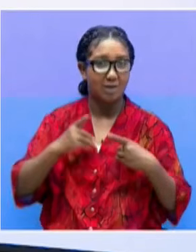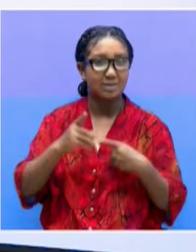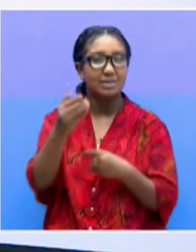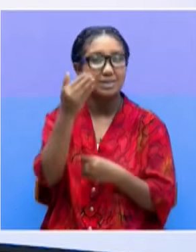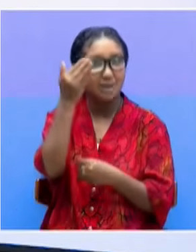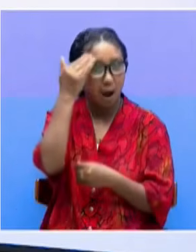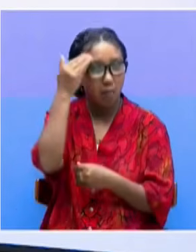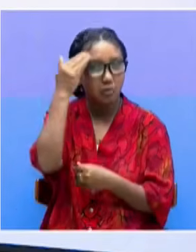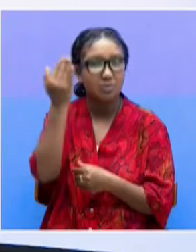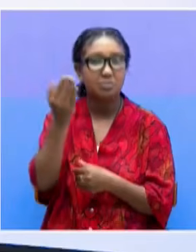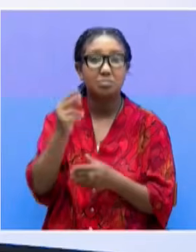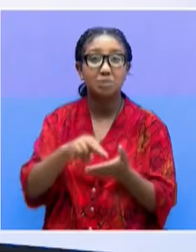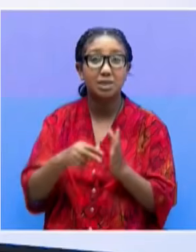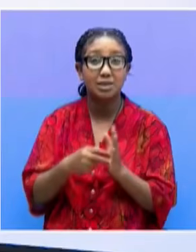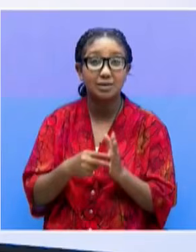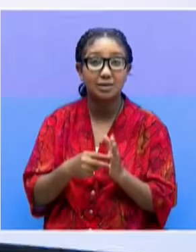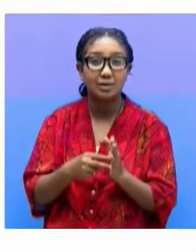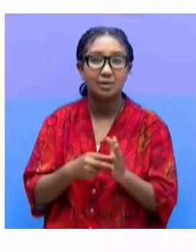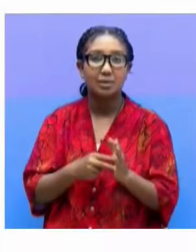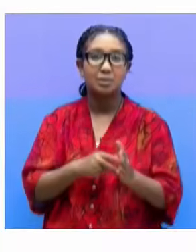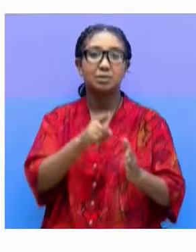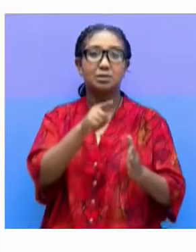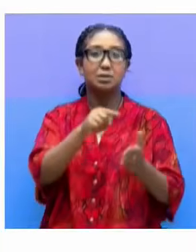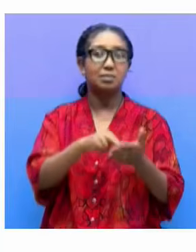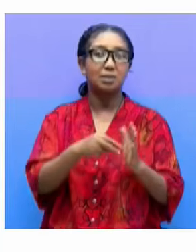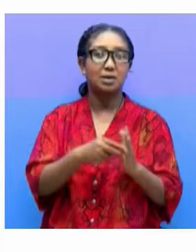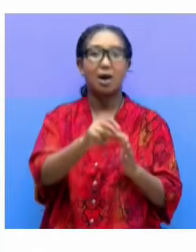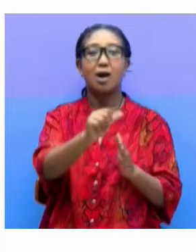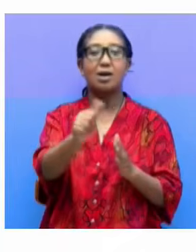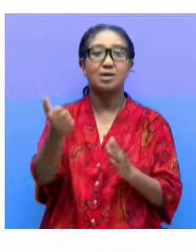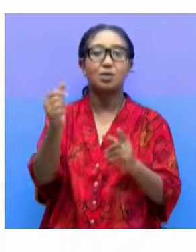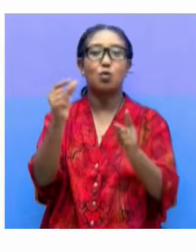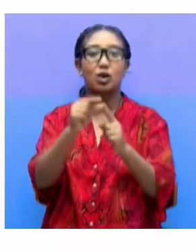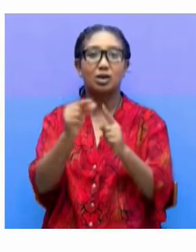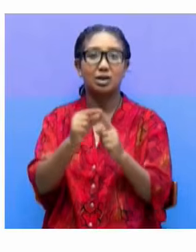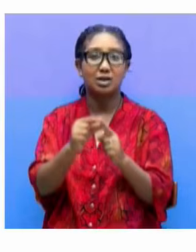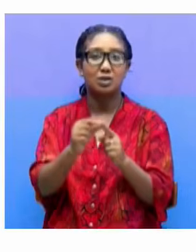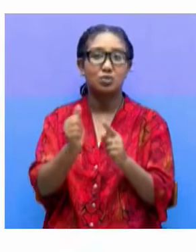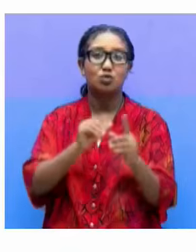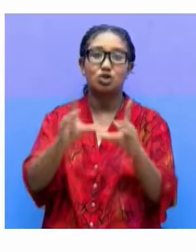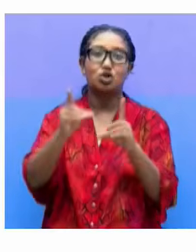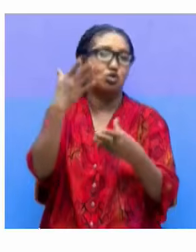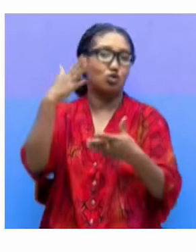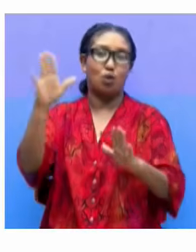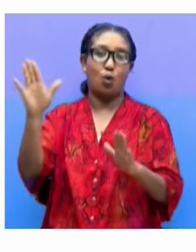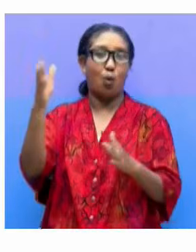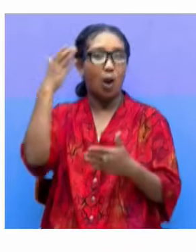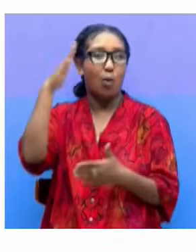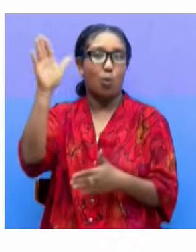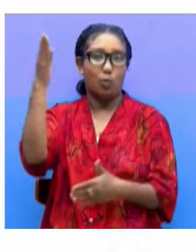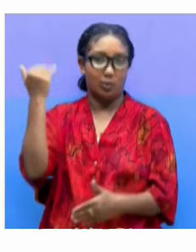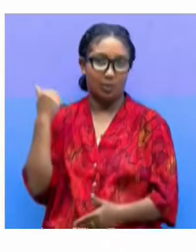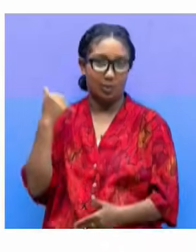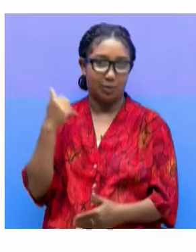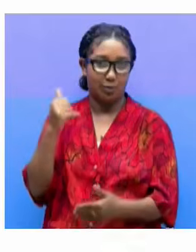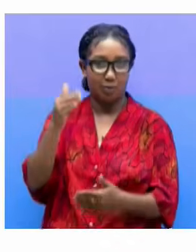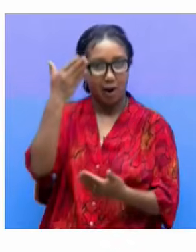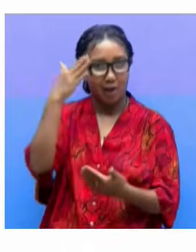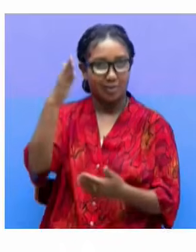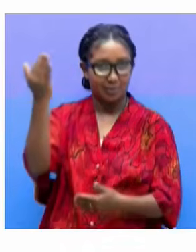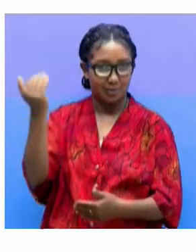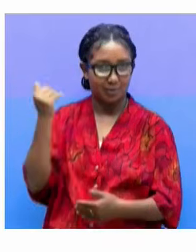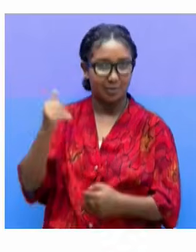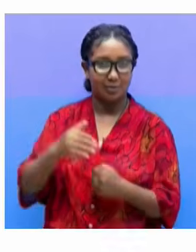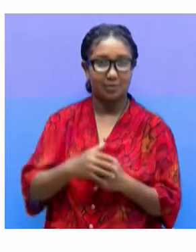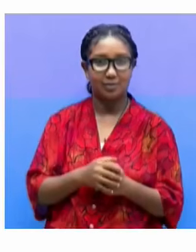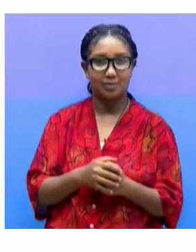known, that means what? This means, in other words, we didn't know. We